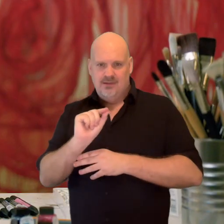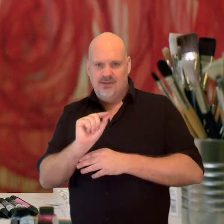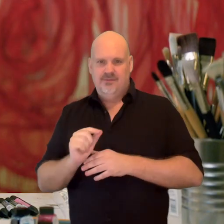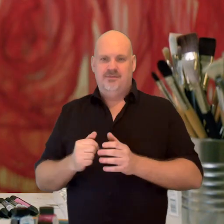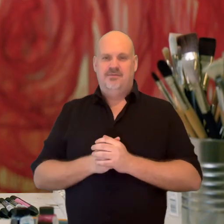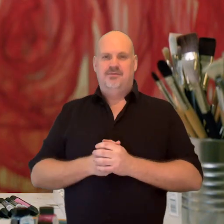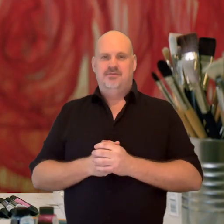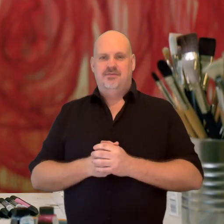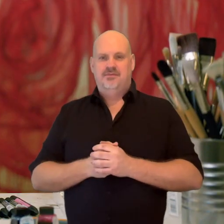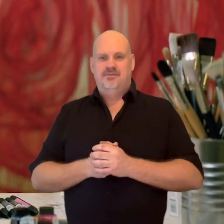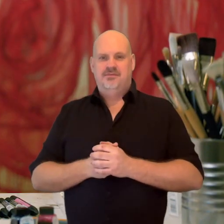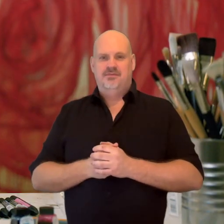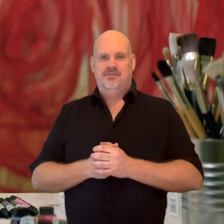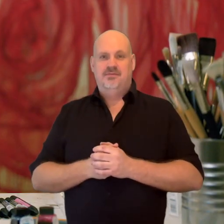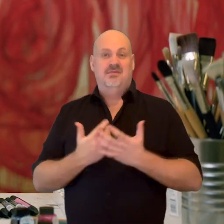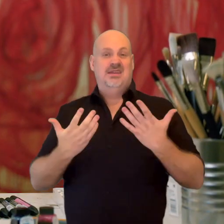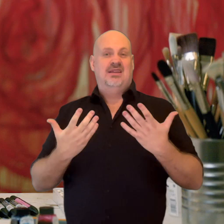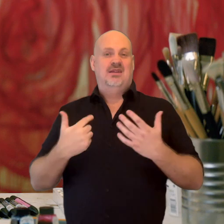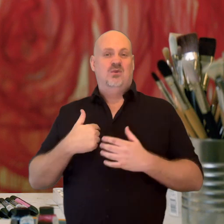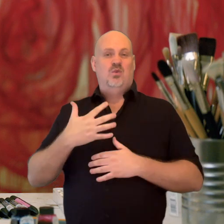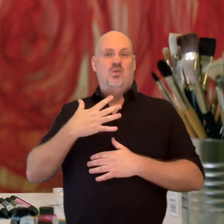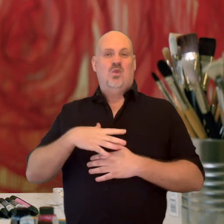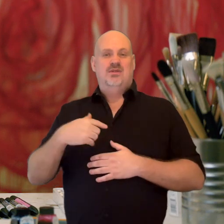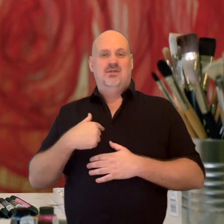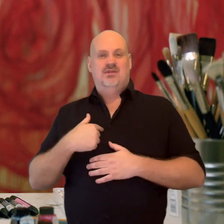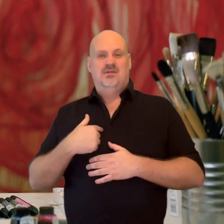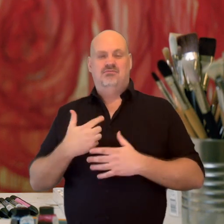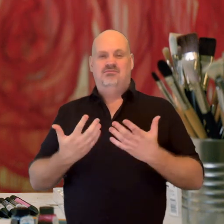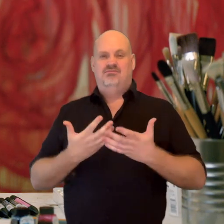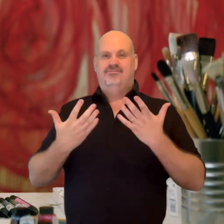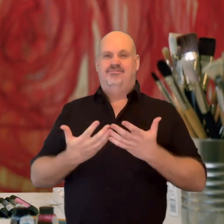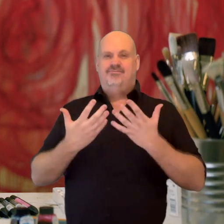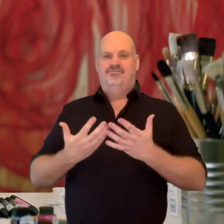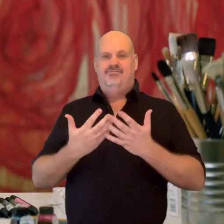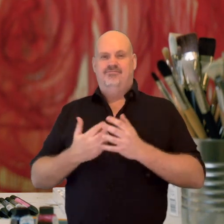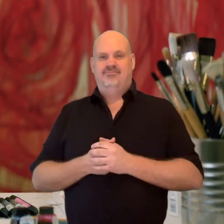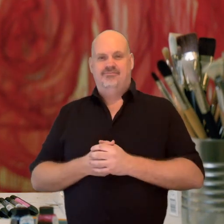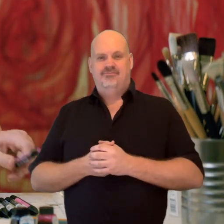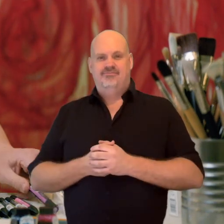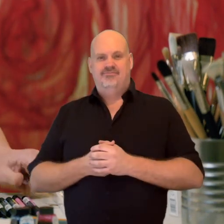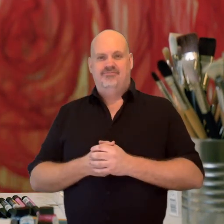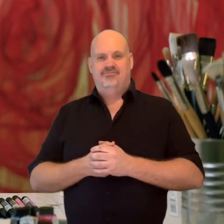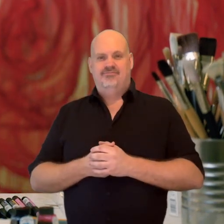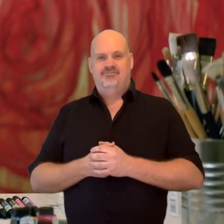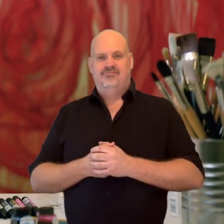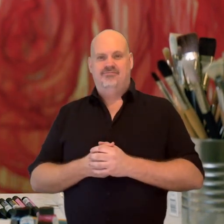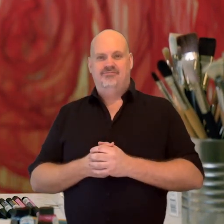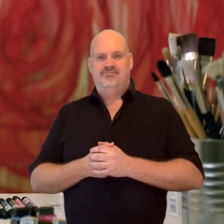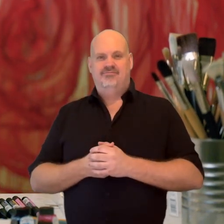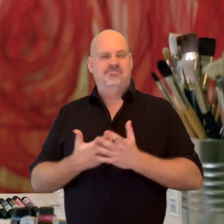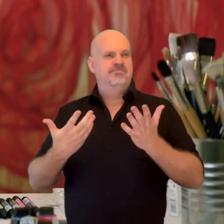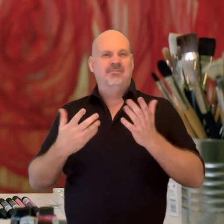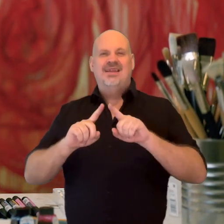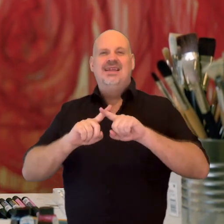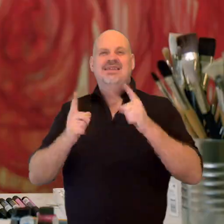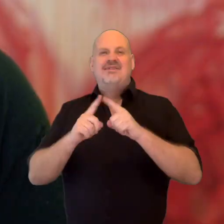and now I want to kind of just add some